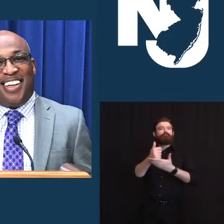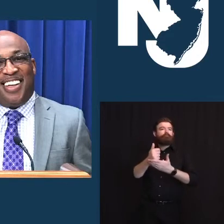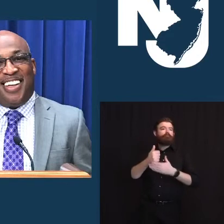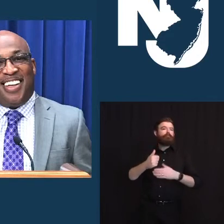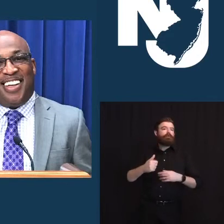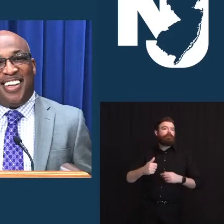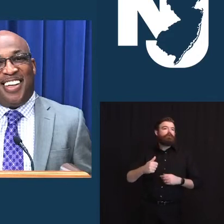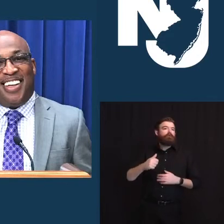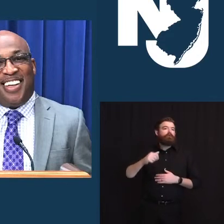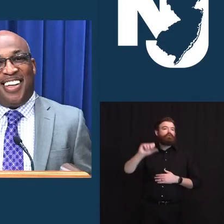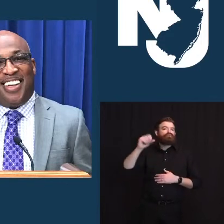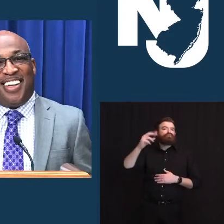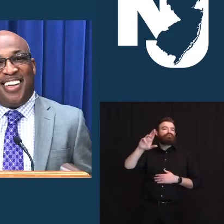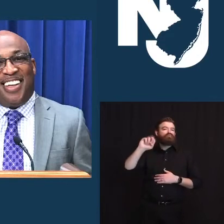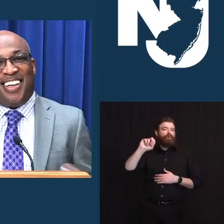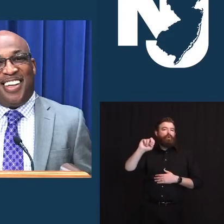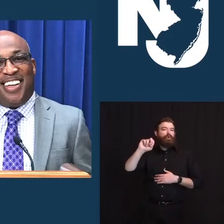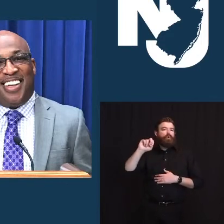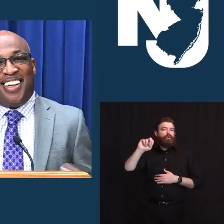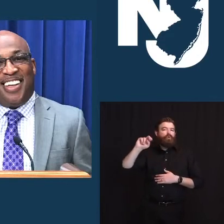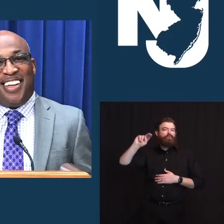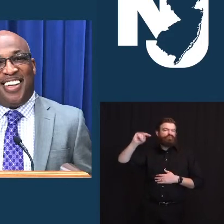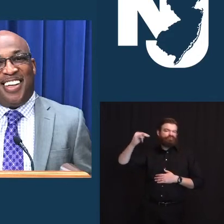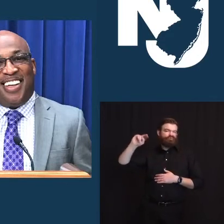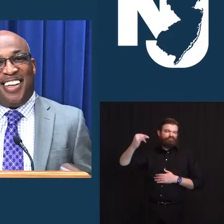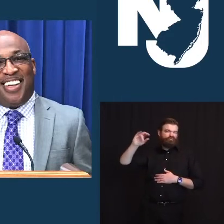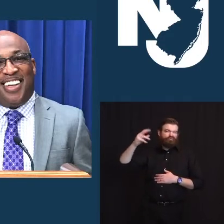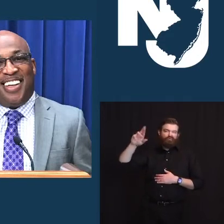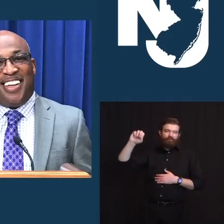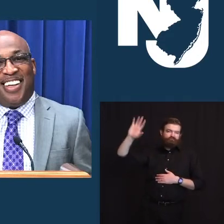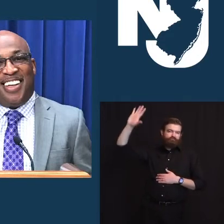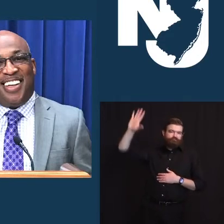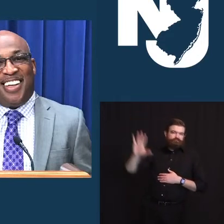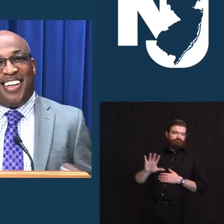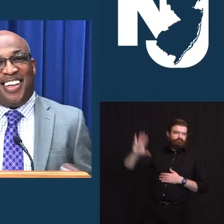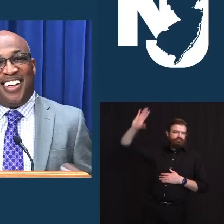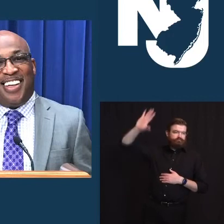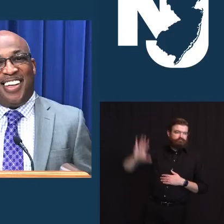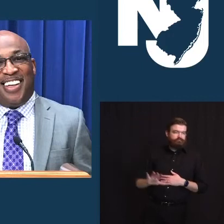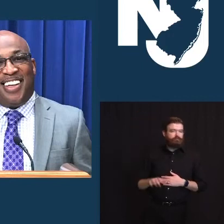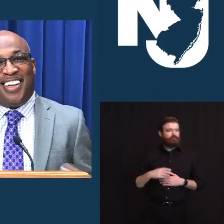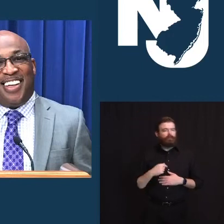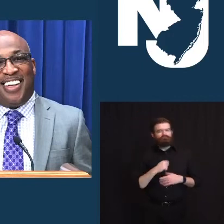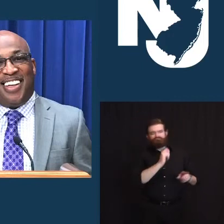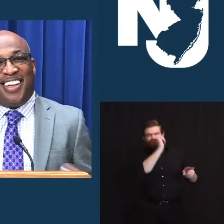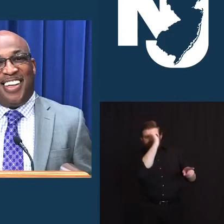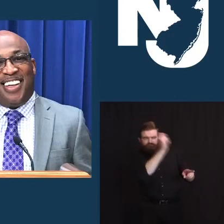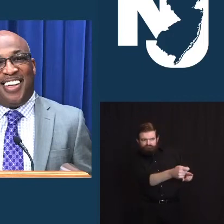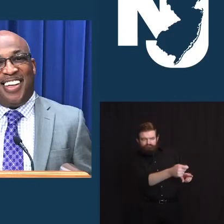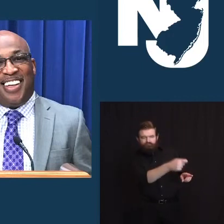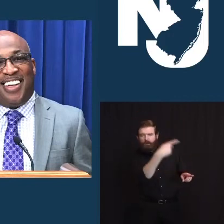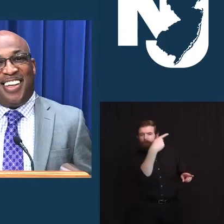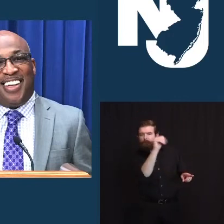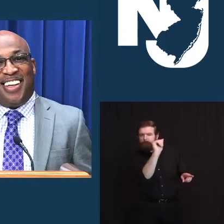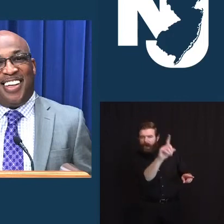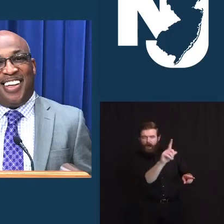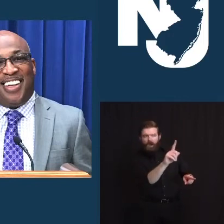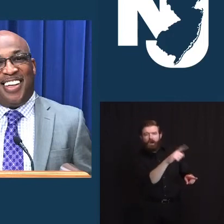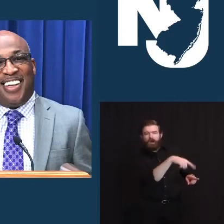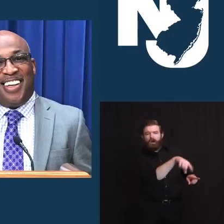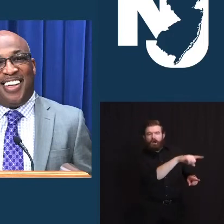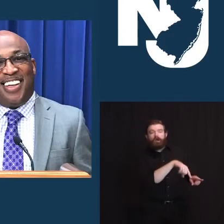broader reach than that. So I want to take my hat off. I know Pat joins me to the Howell Police Athletic League and all the PAL partners across the